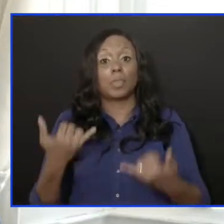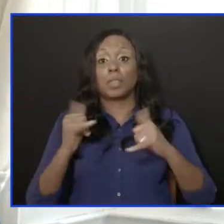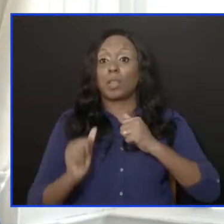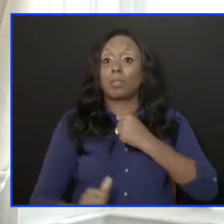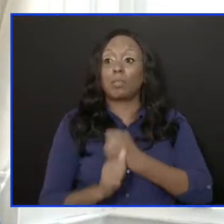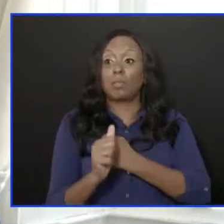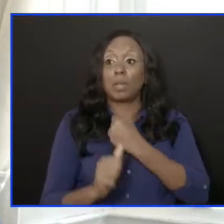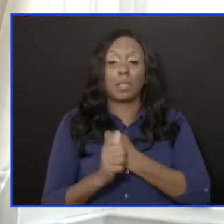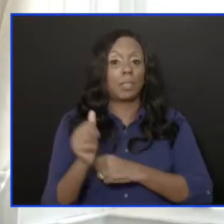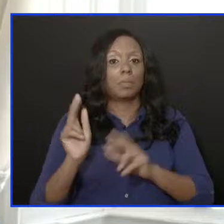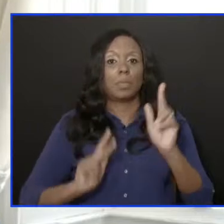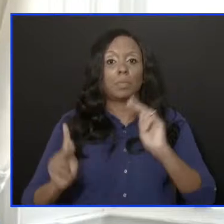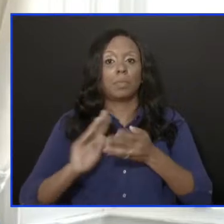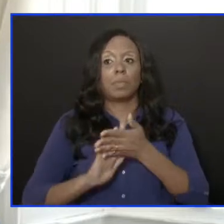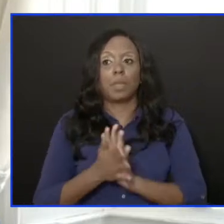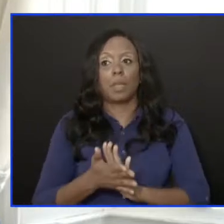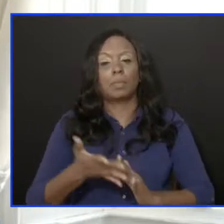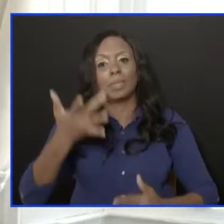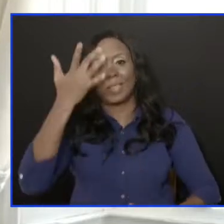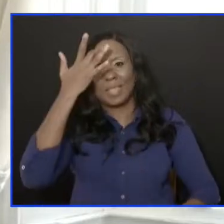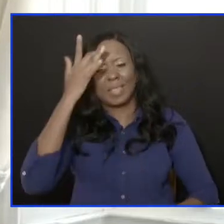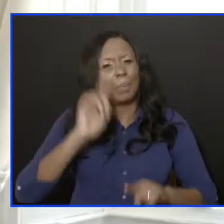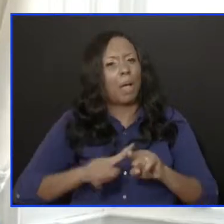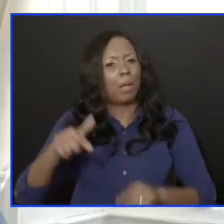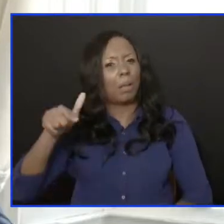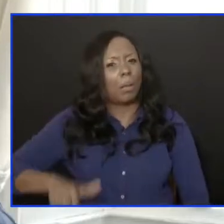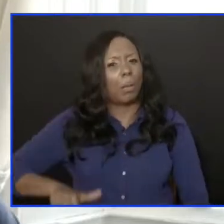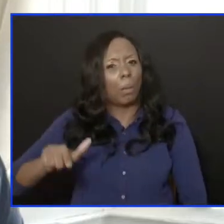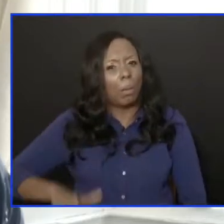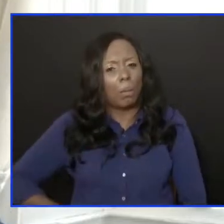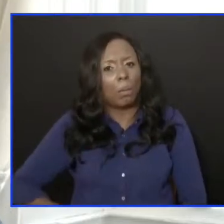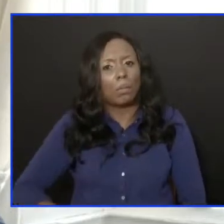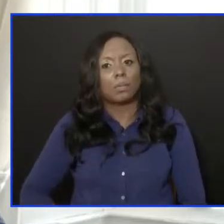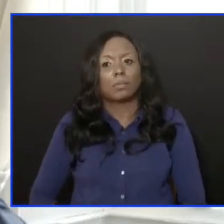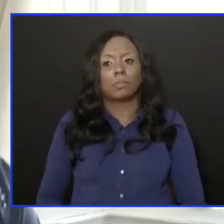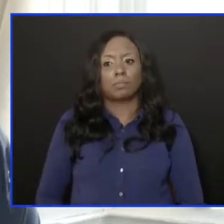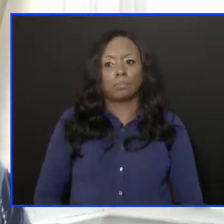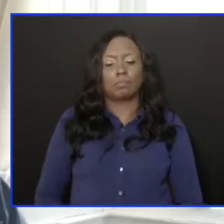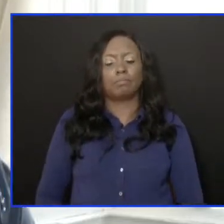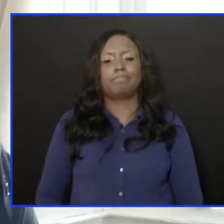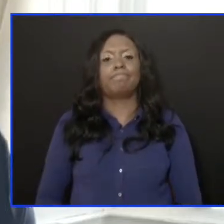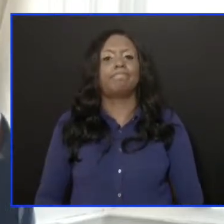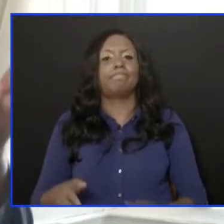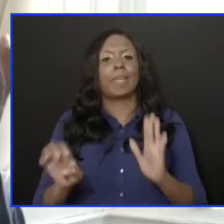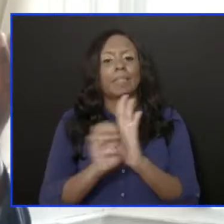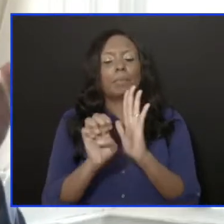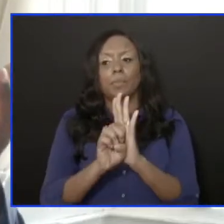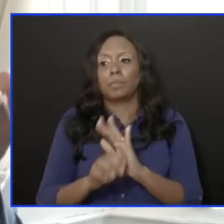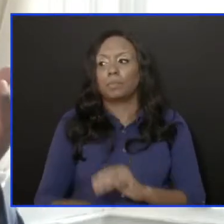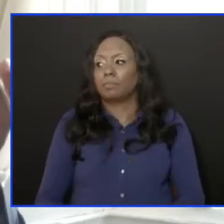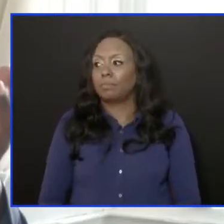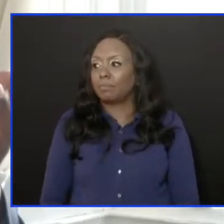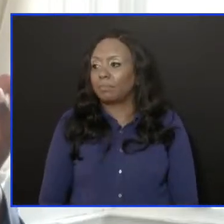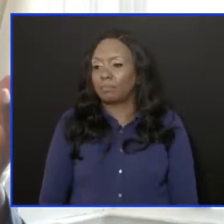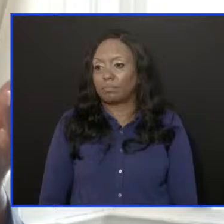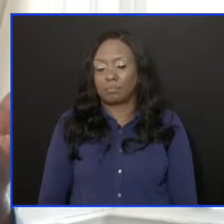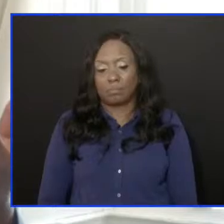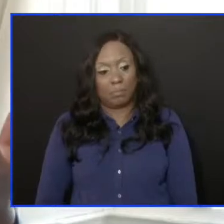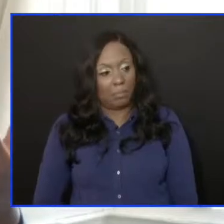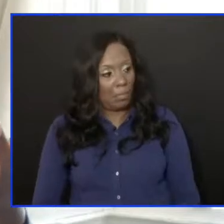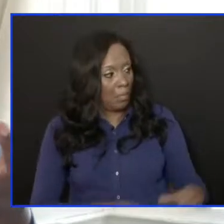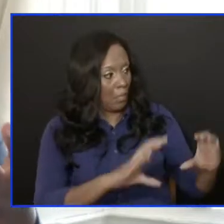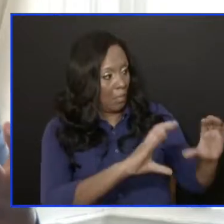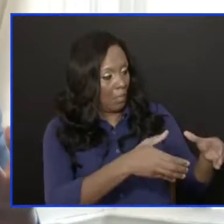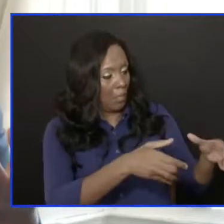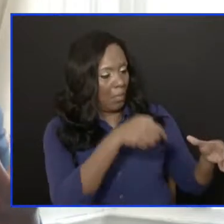people still getting ill. But that risk is low. If I compare myself, easy, simple. If I compare this hand of people who are